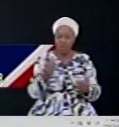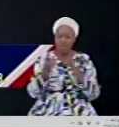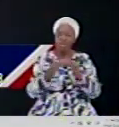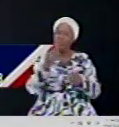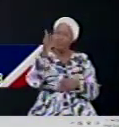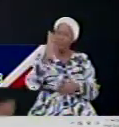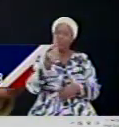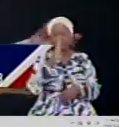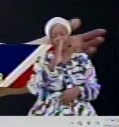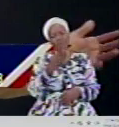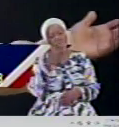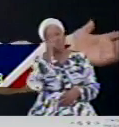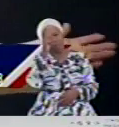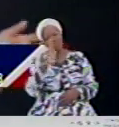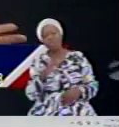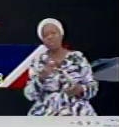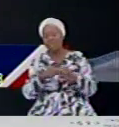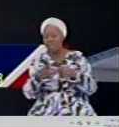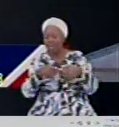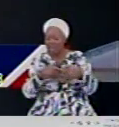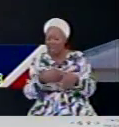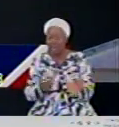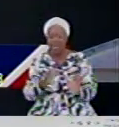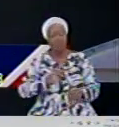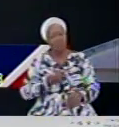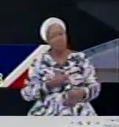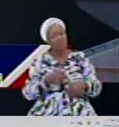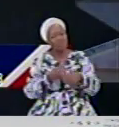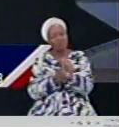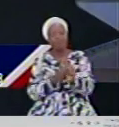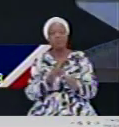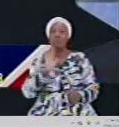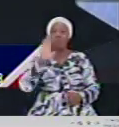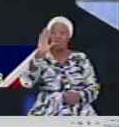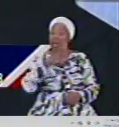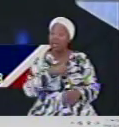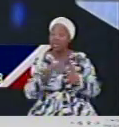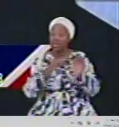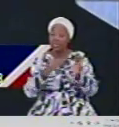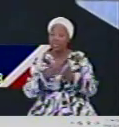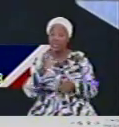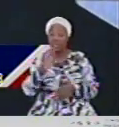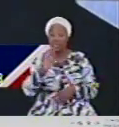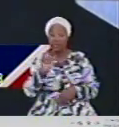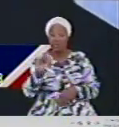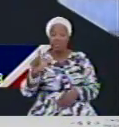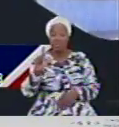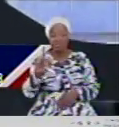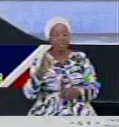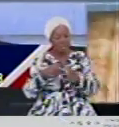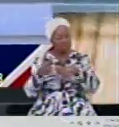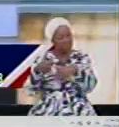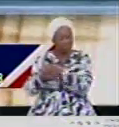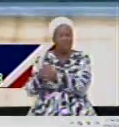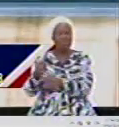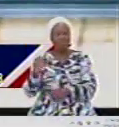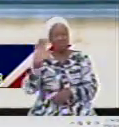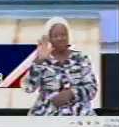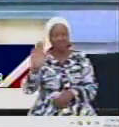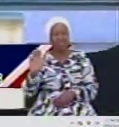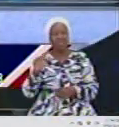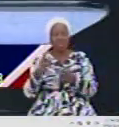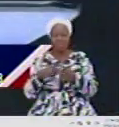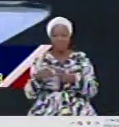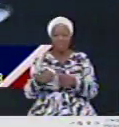let's follow him. And if Baal, follow him. They couldn't answer. And then Elijah